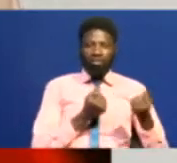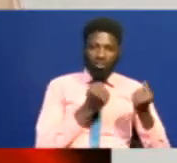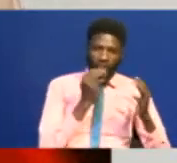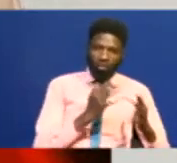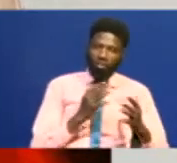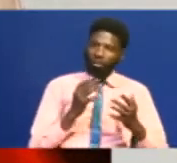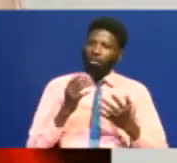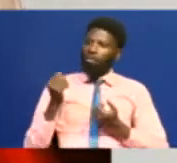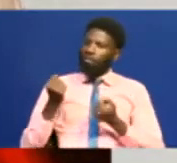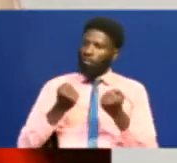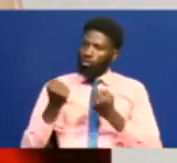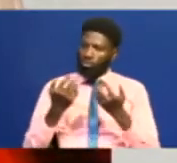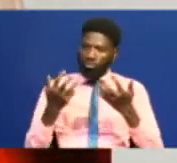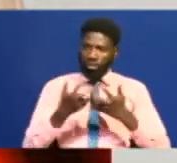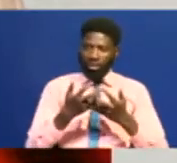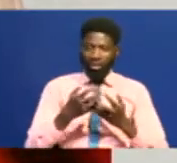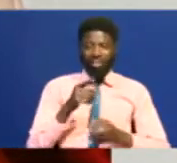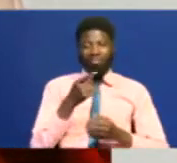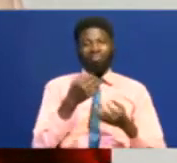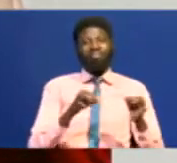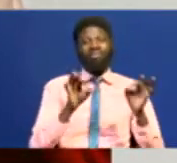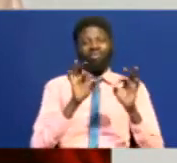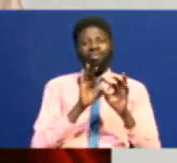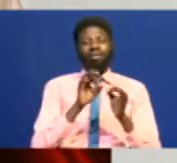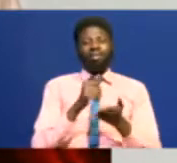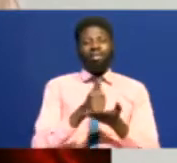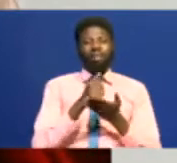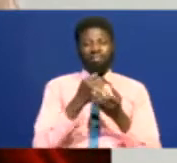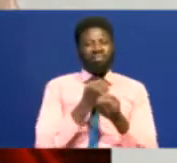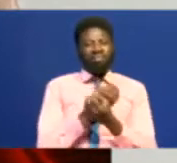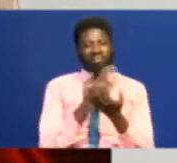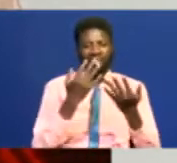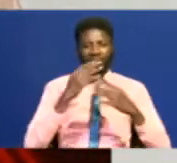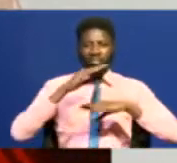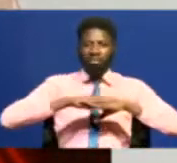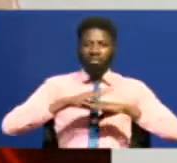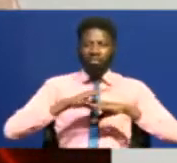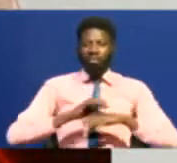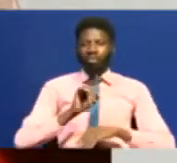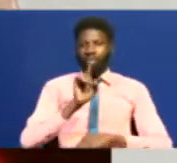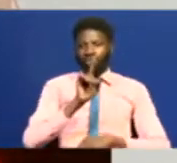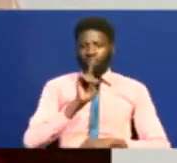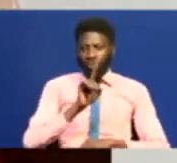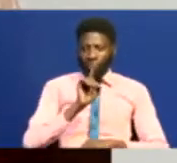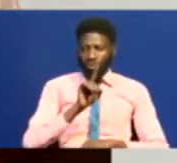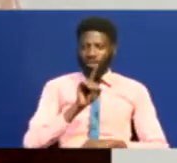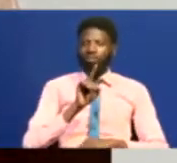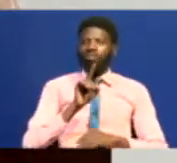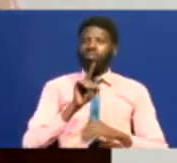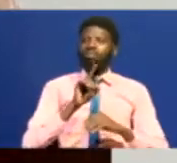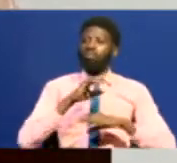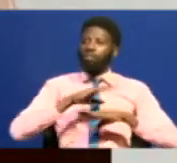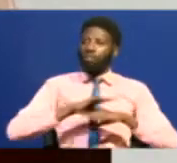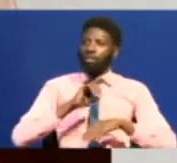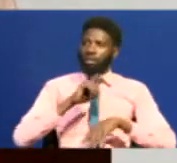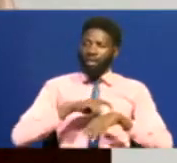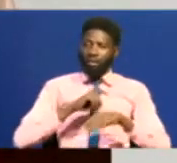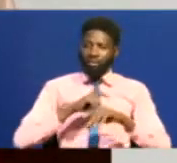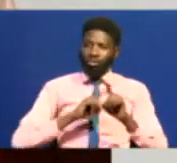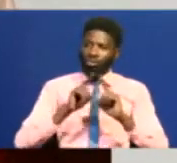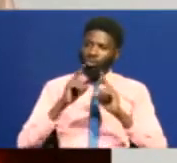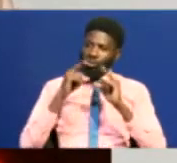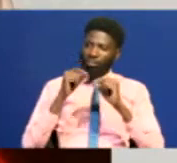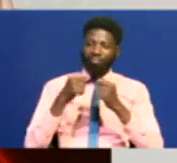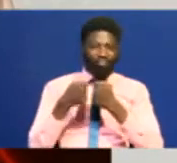key requirement for the ride-hailing platforms. In mm-hmm. fact, one of the unicorn ride-hailing platforms, when they raised money, they mentioned that the